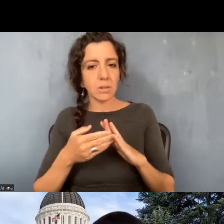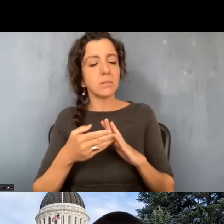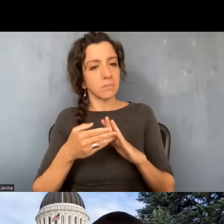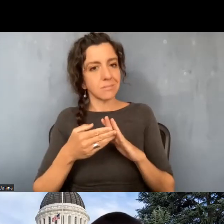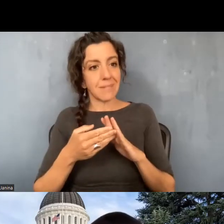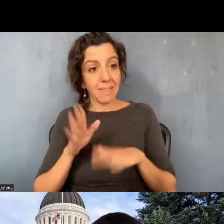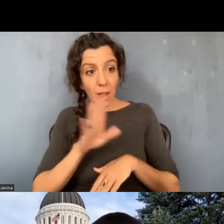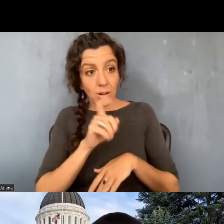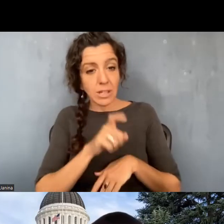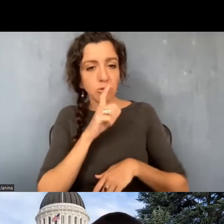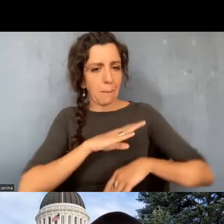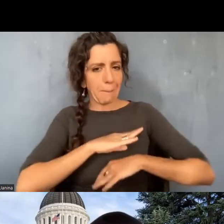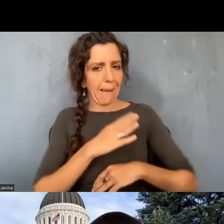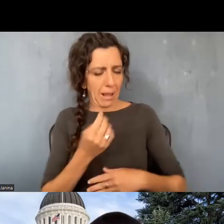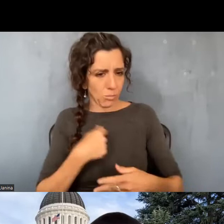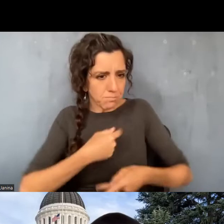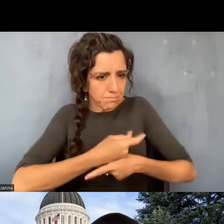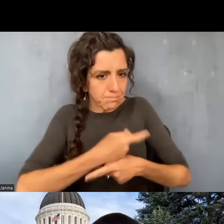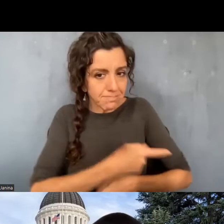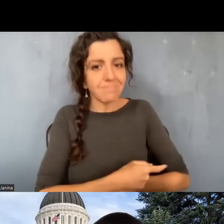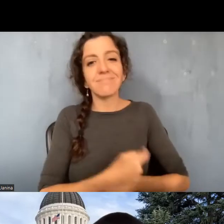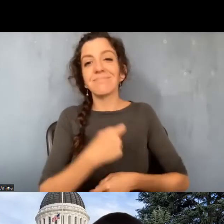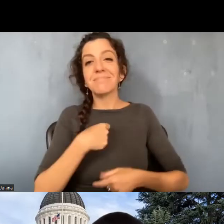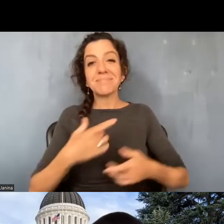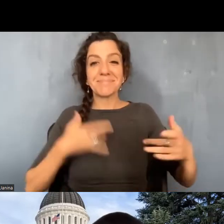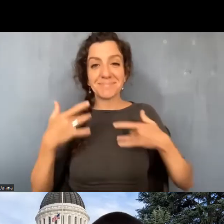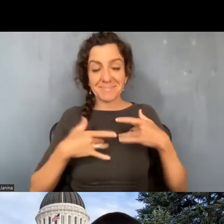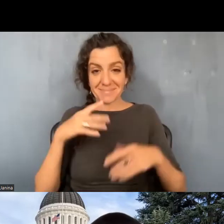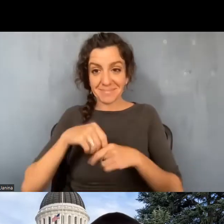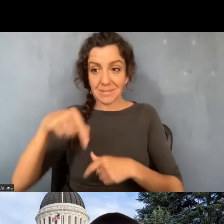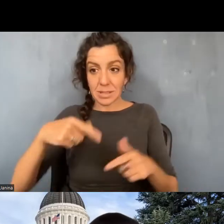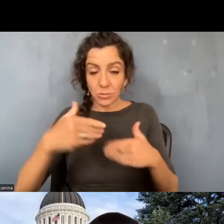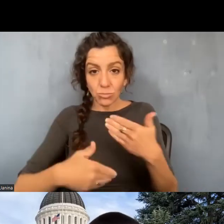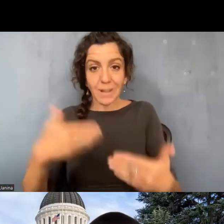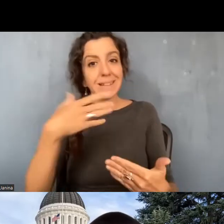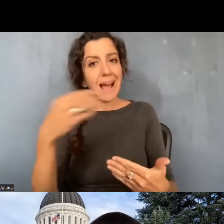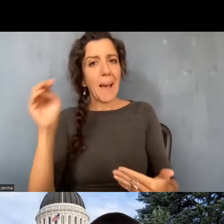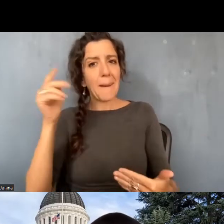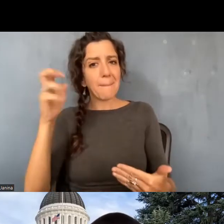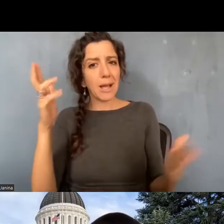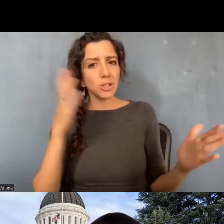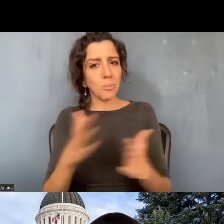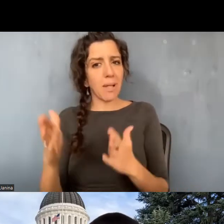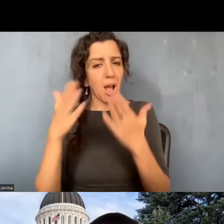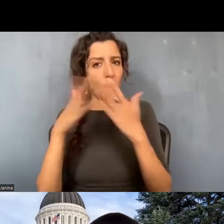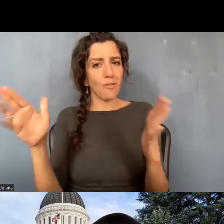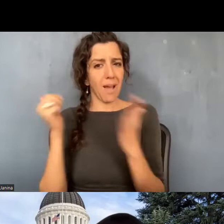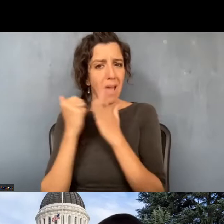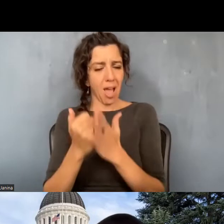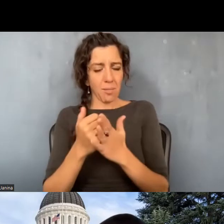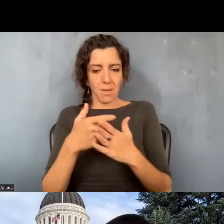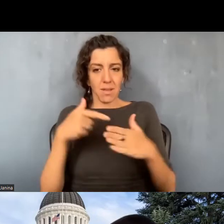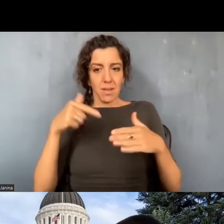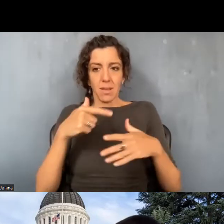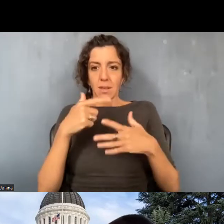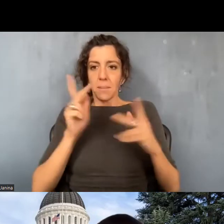so really excited to be a part of this process, and really the master plan overall. It has definitely helped to accelerate interest and